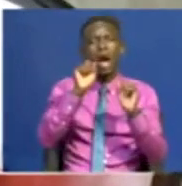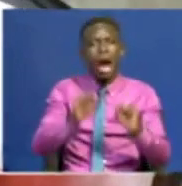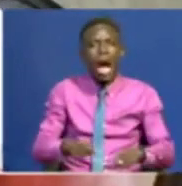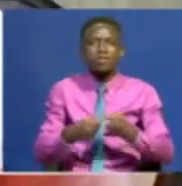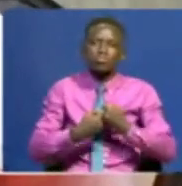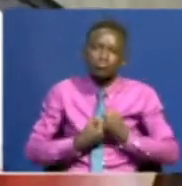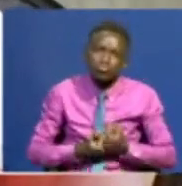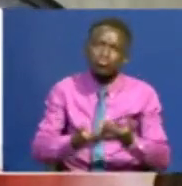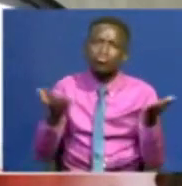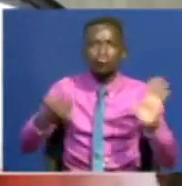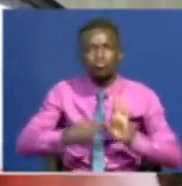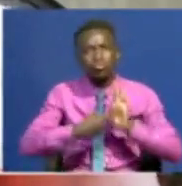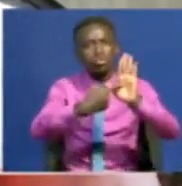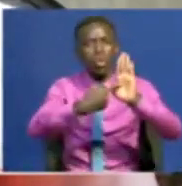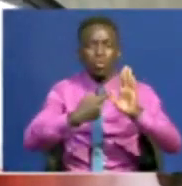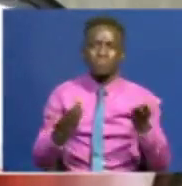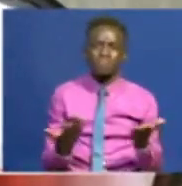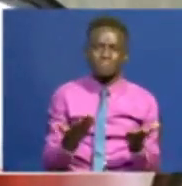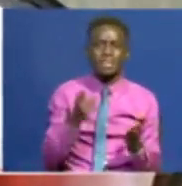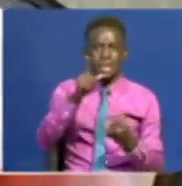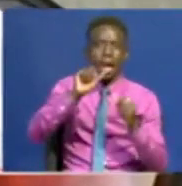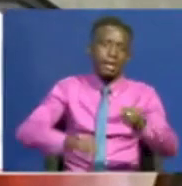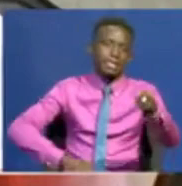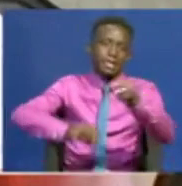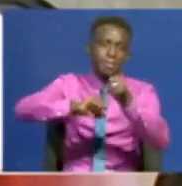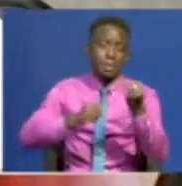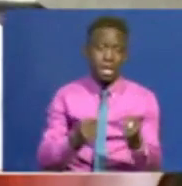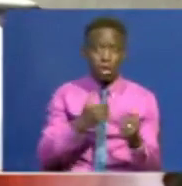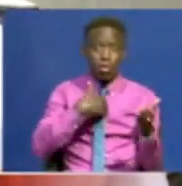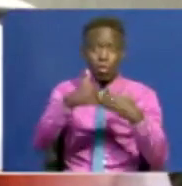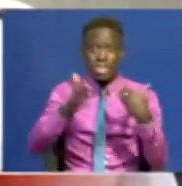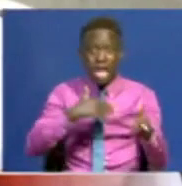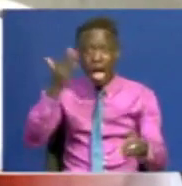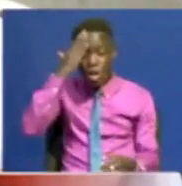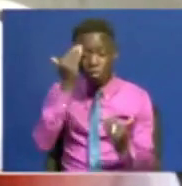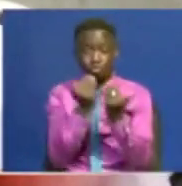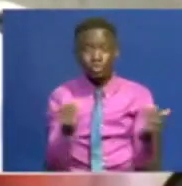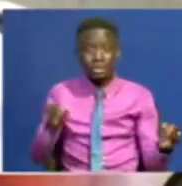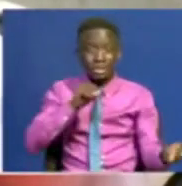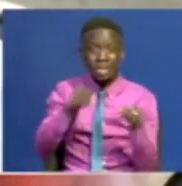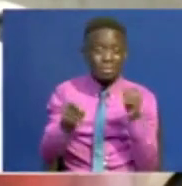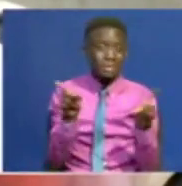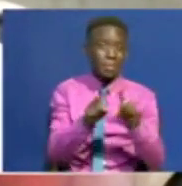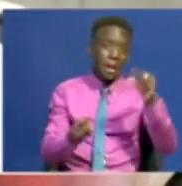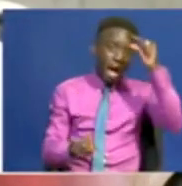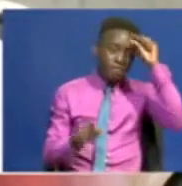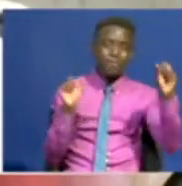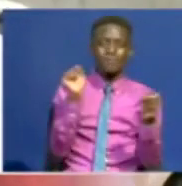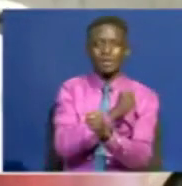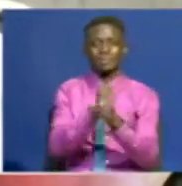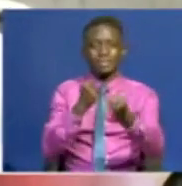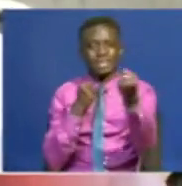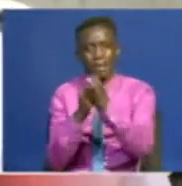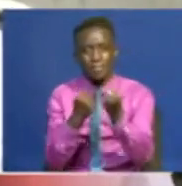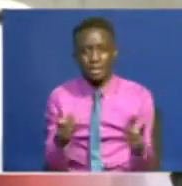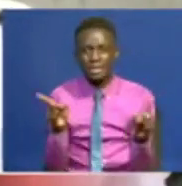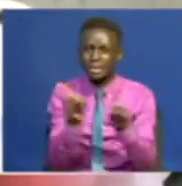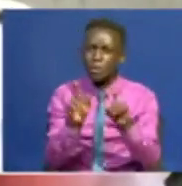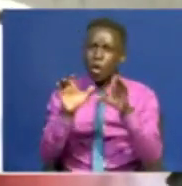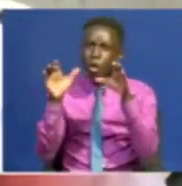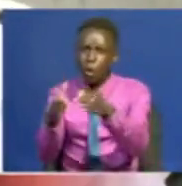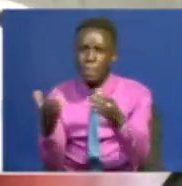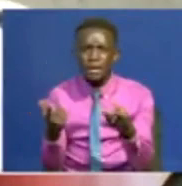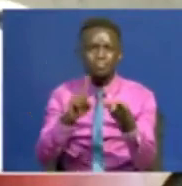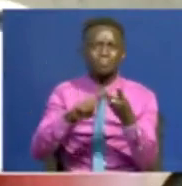out to be known. Otherwise, without knowing the number of children with disability, even the government cannot be able to support them. So even the communities, even the